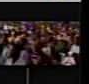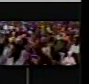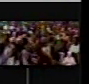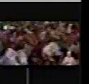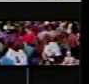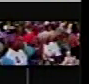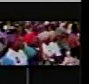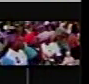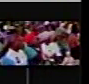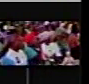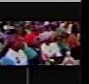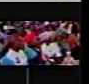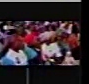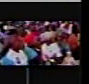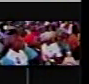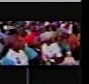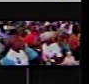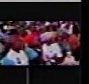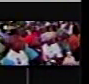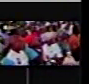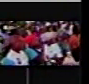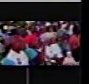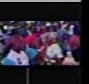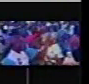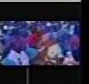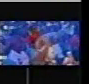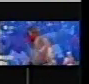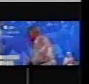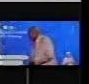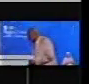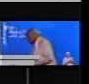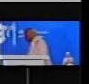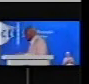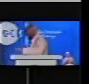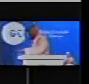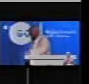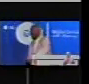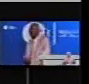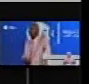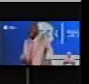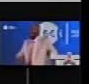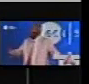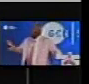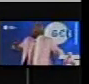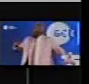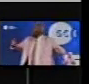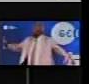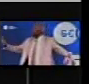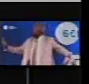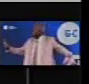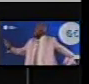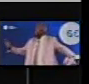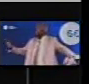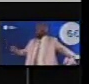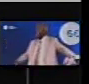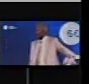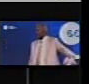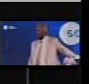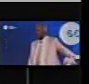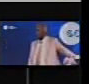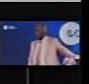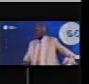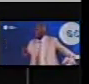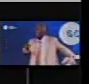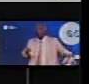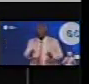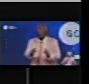endureth forever. God has done it. God has done it. God has done it. Reflect on what God